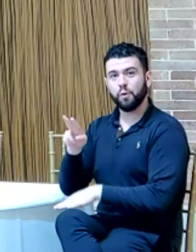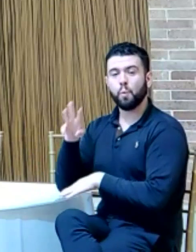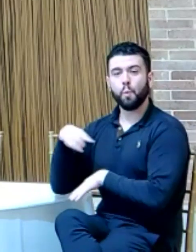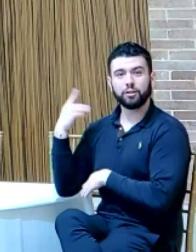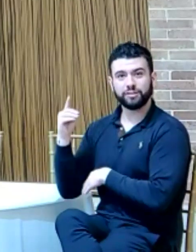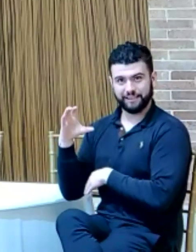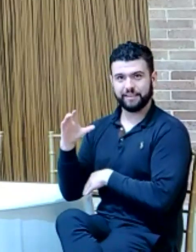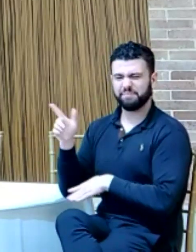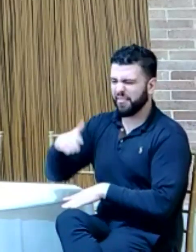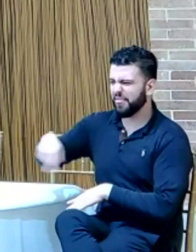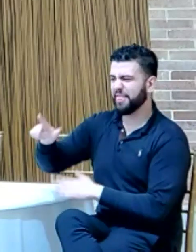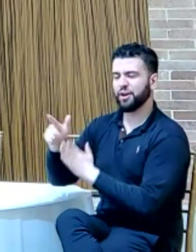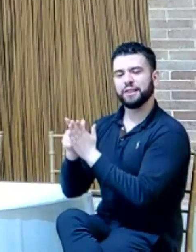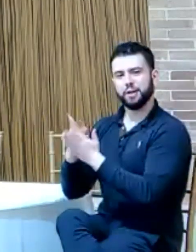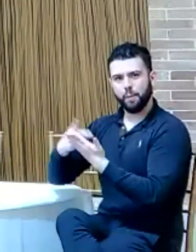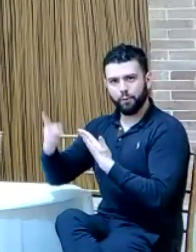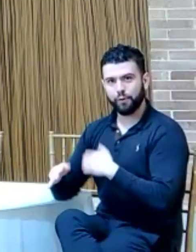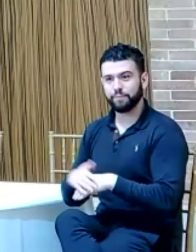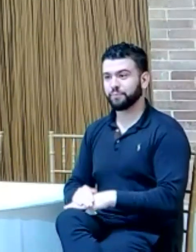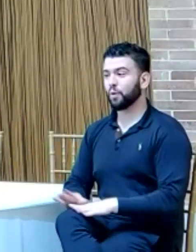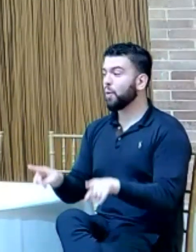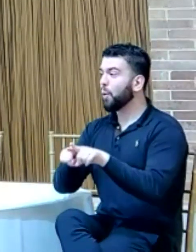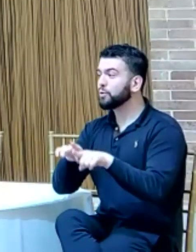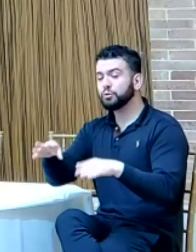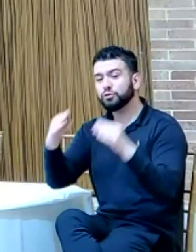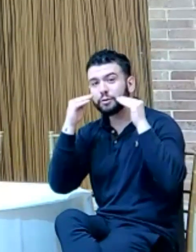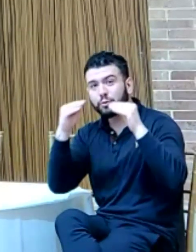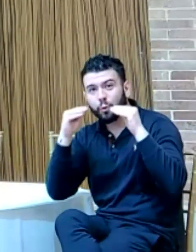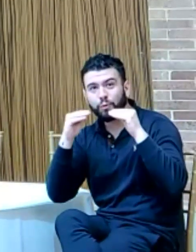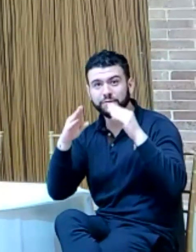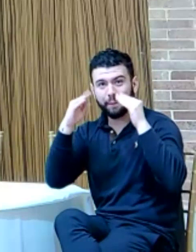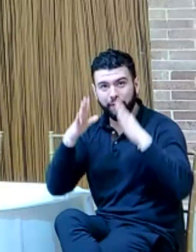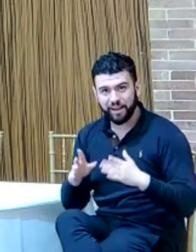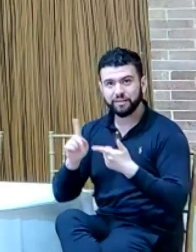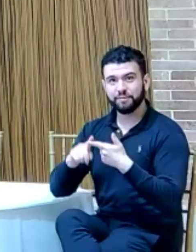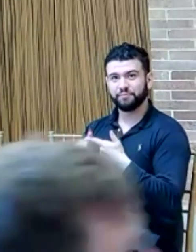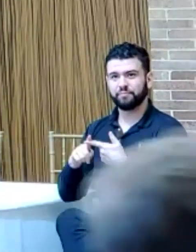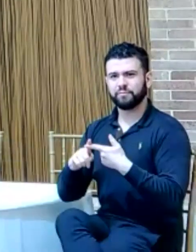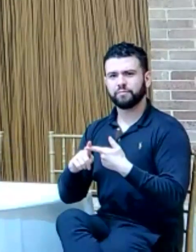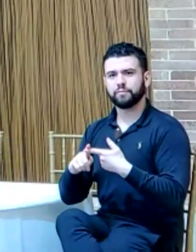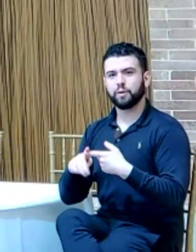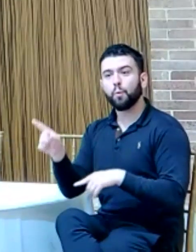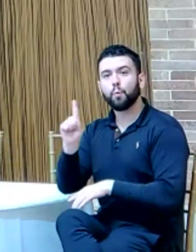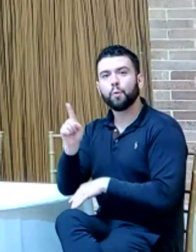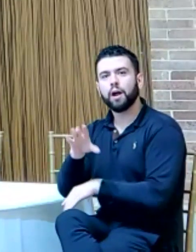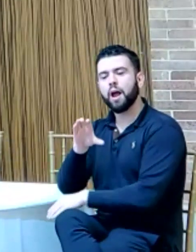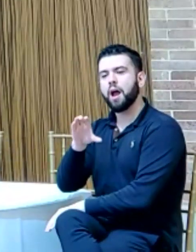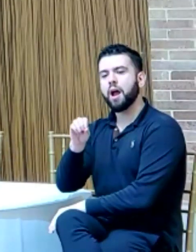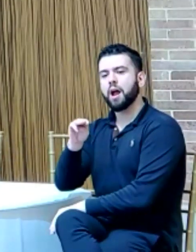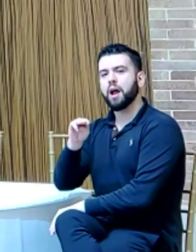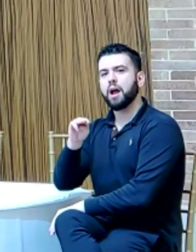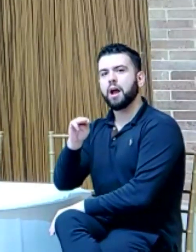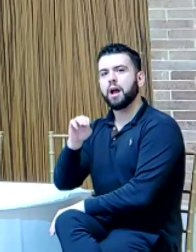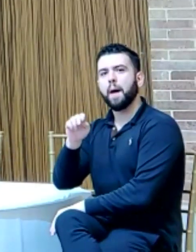DC she has also taught as an Adjunct professor a fair housing and homelessness course at Cen State University